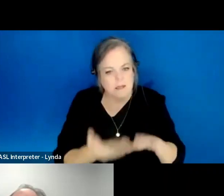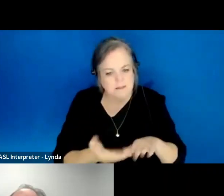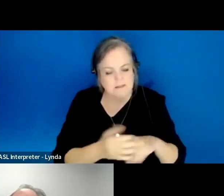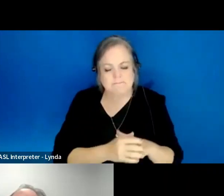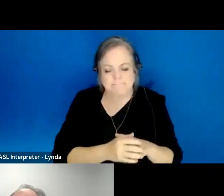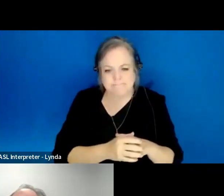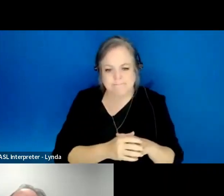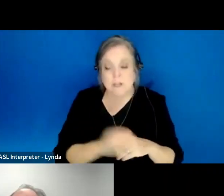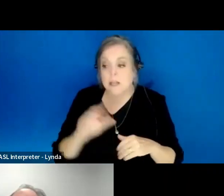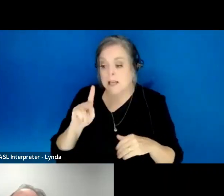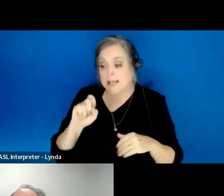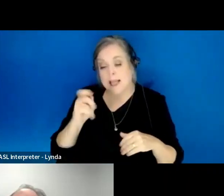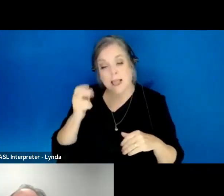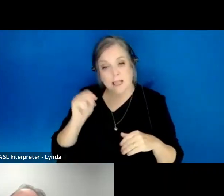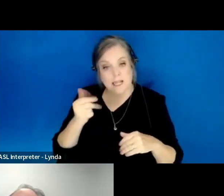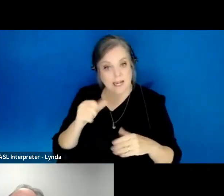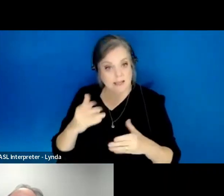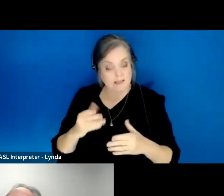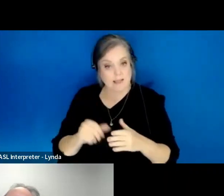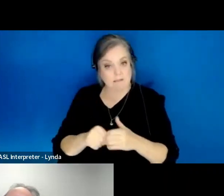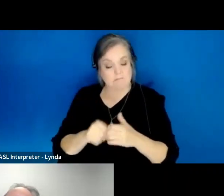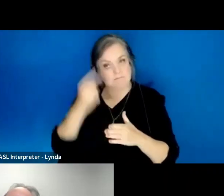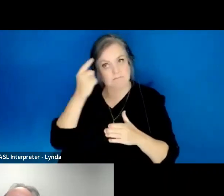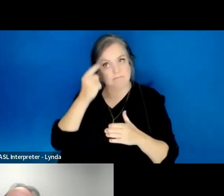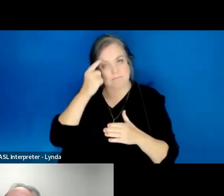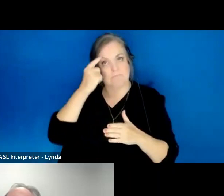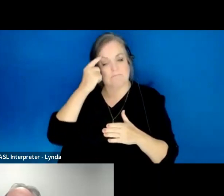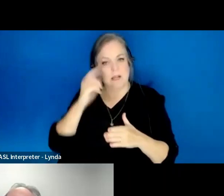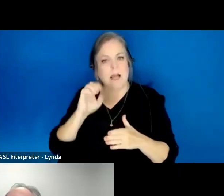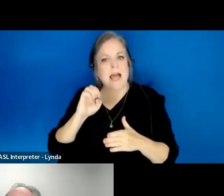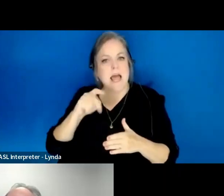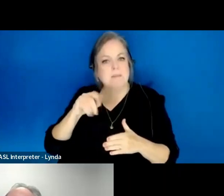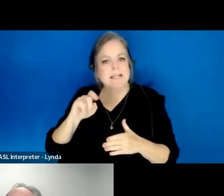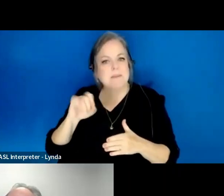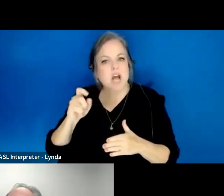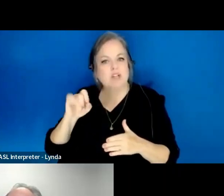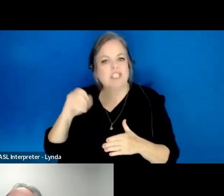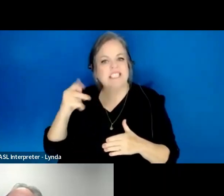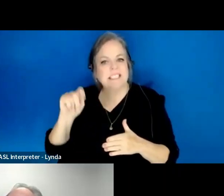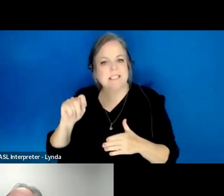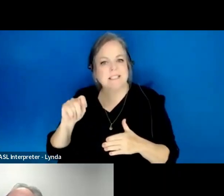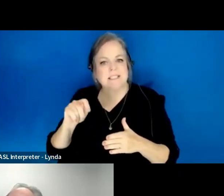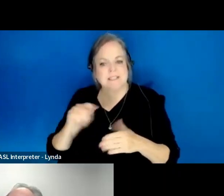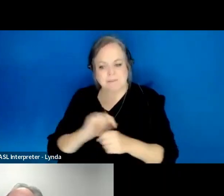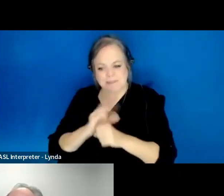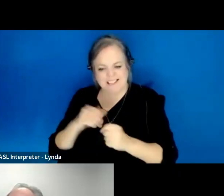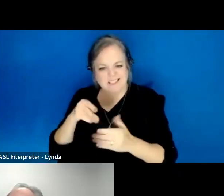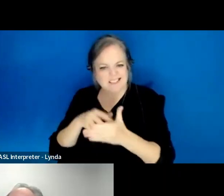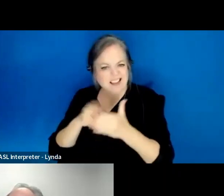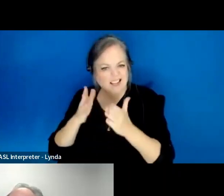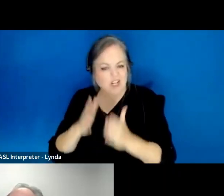But Caitlin, anything that stands out as an epidemiologist? My gosh, that must have freaked you out. Well, we've got a pandemic.